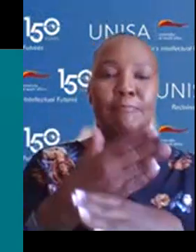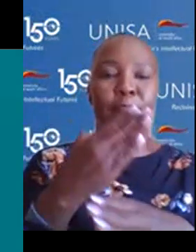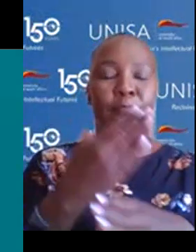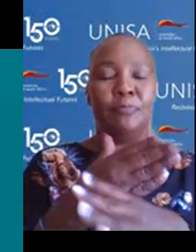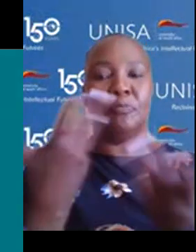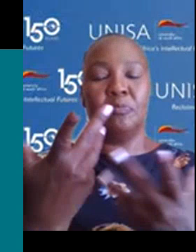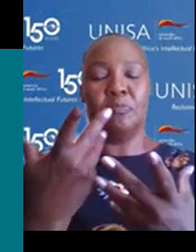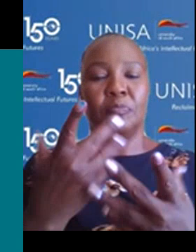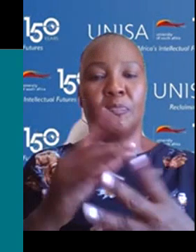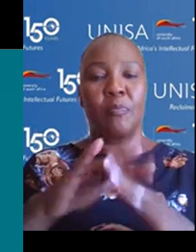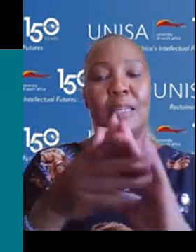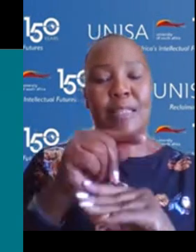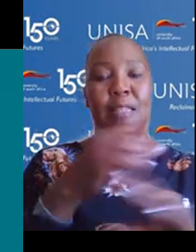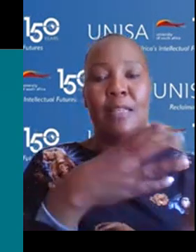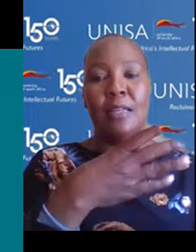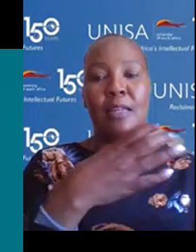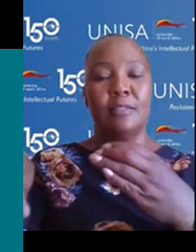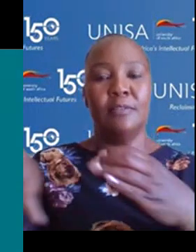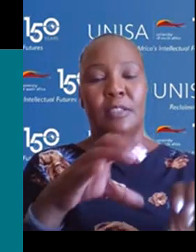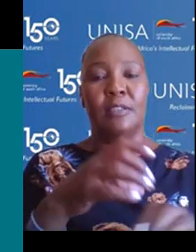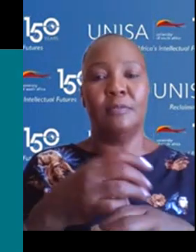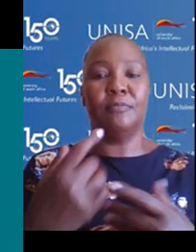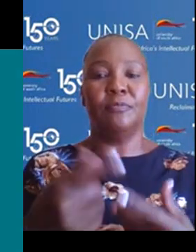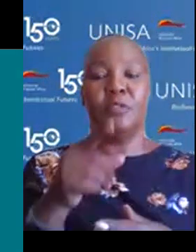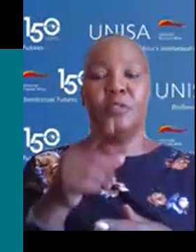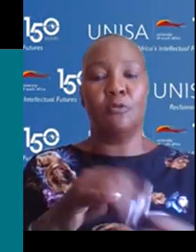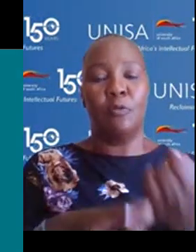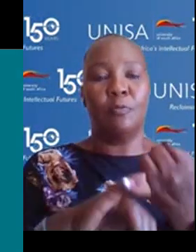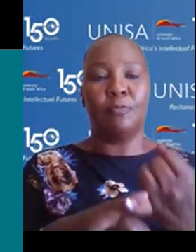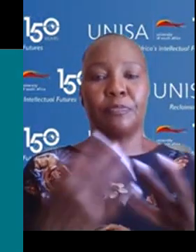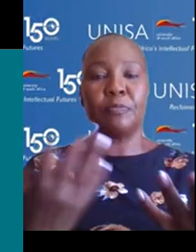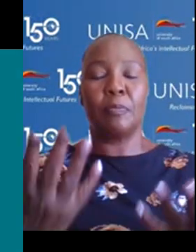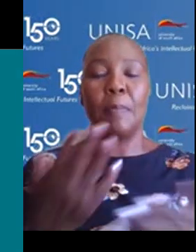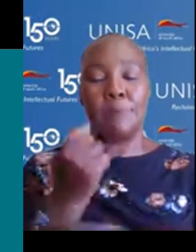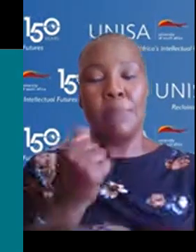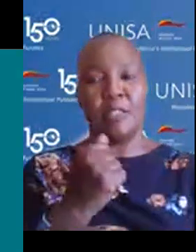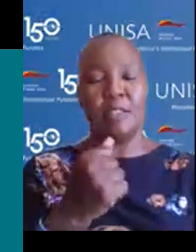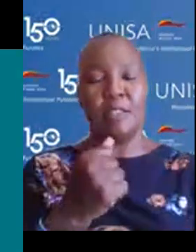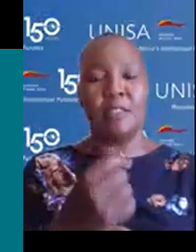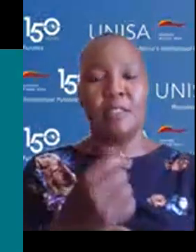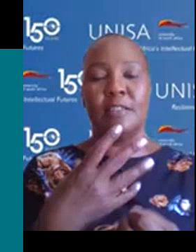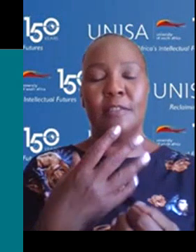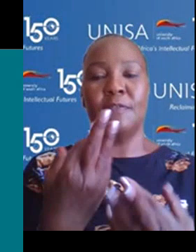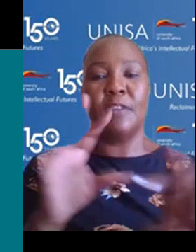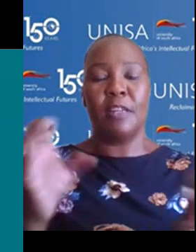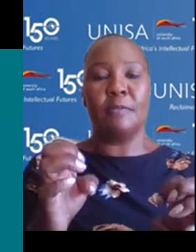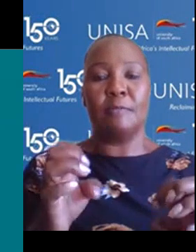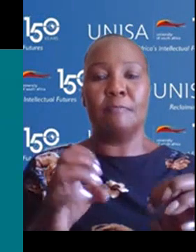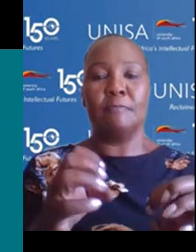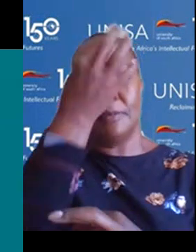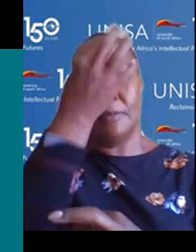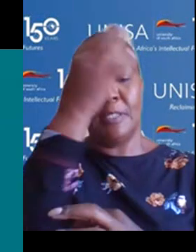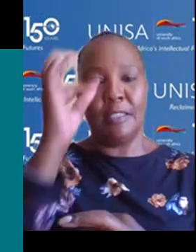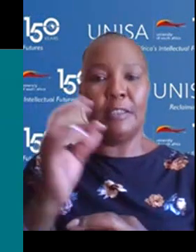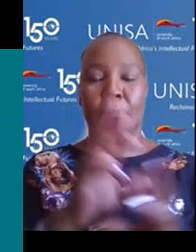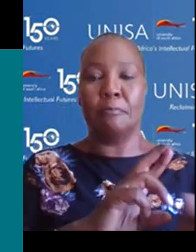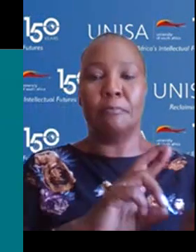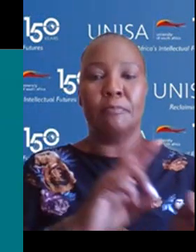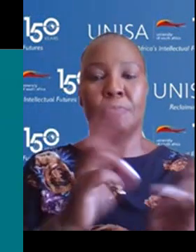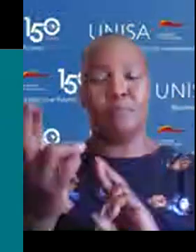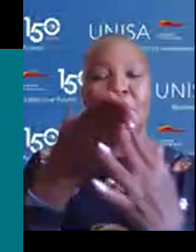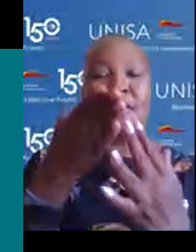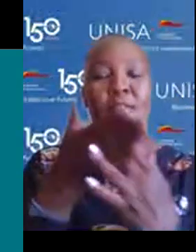activity that you need to complete this course. So please take this 3 minutes to get ready, access those